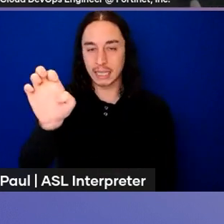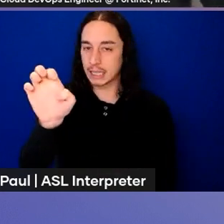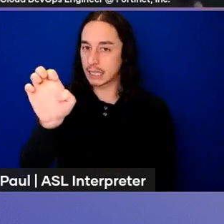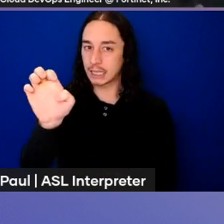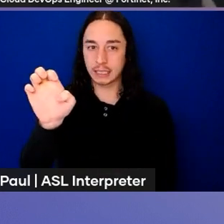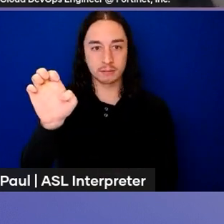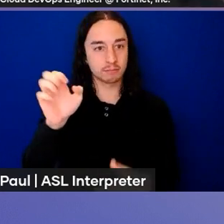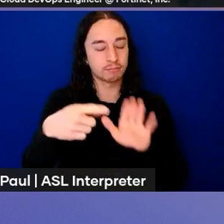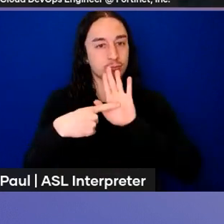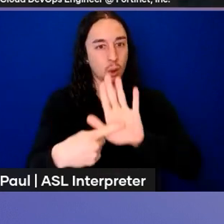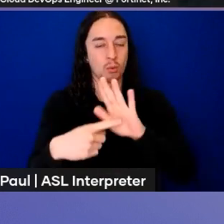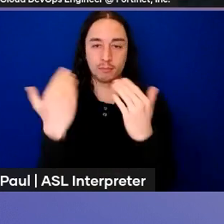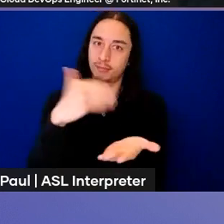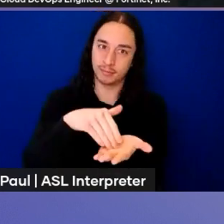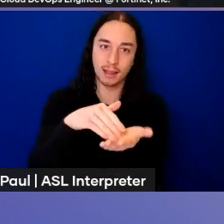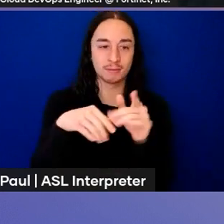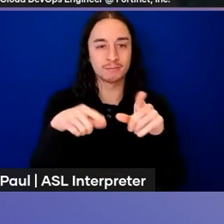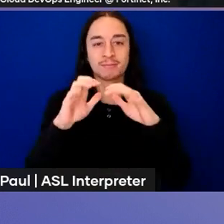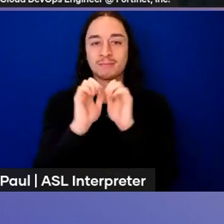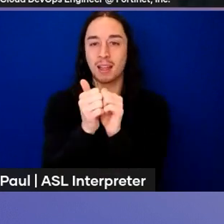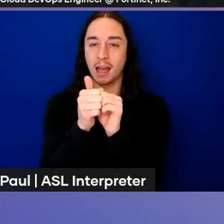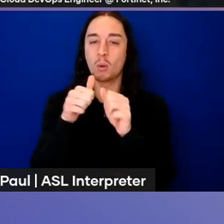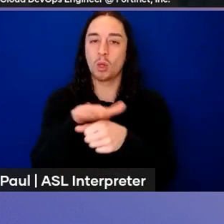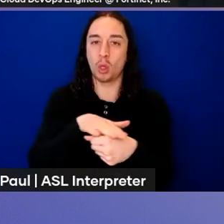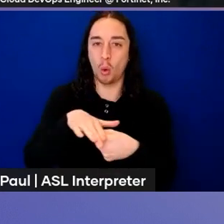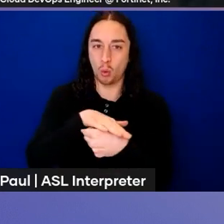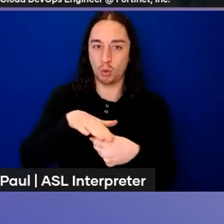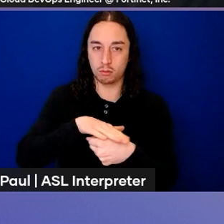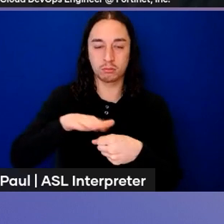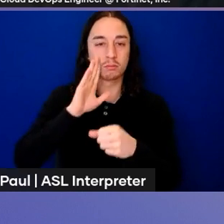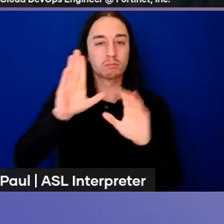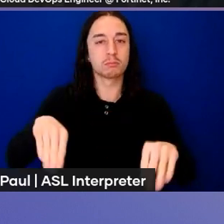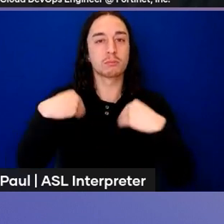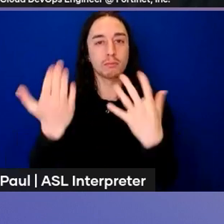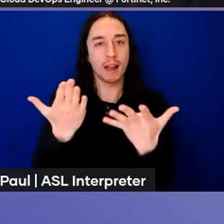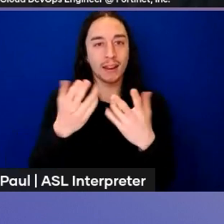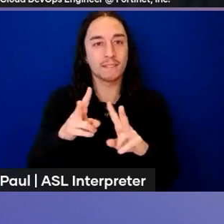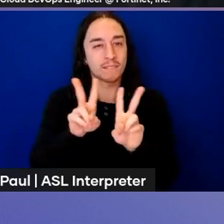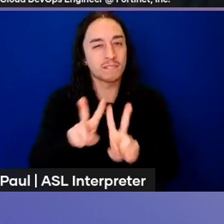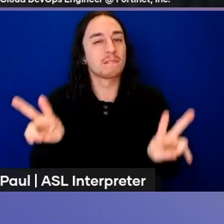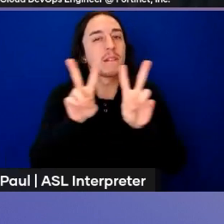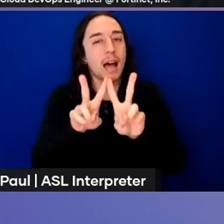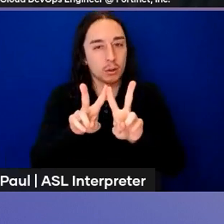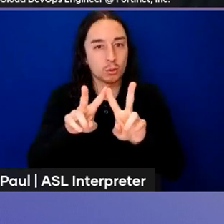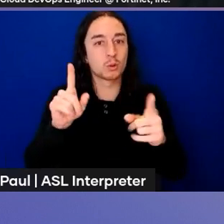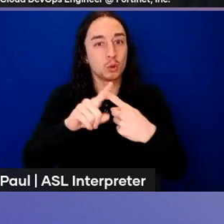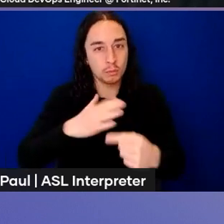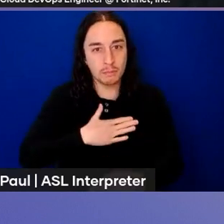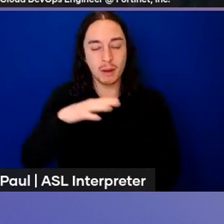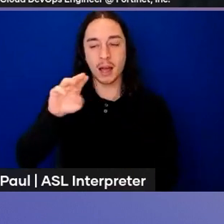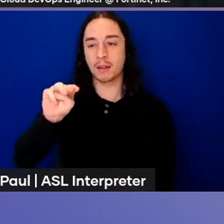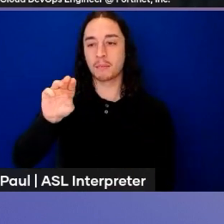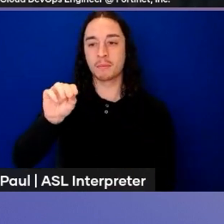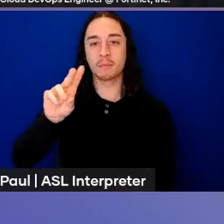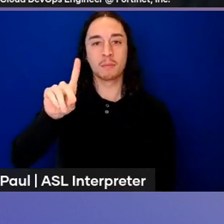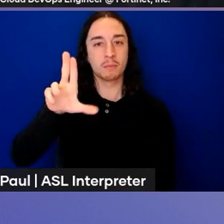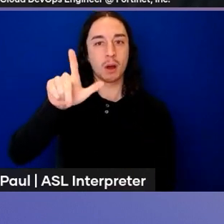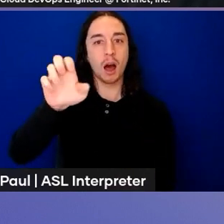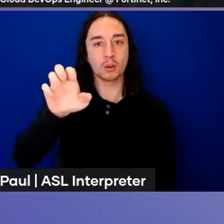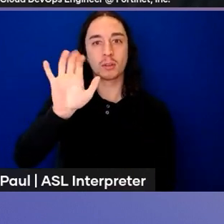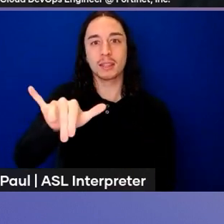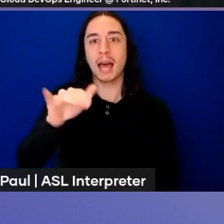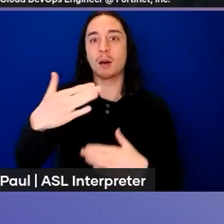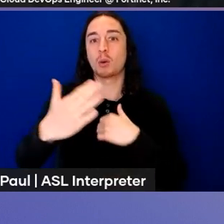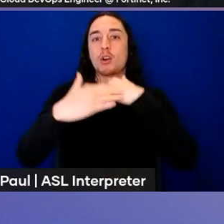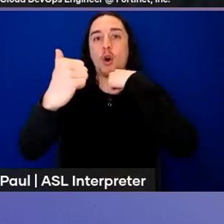re-showing you how those locals provide the values into my module that calls my generic resource.